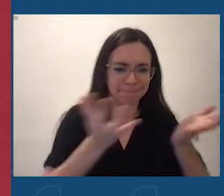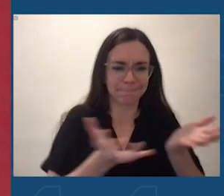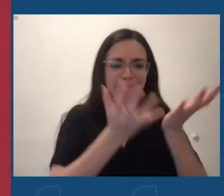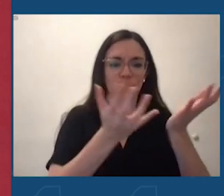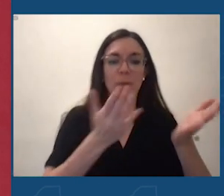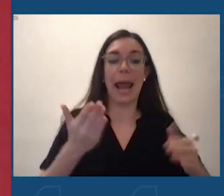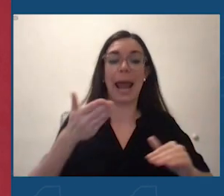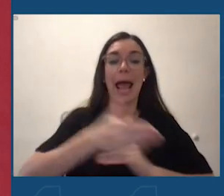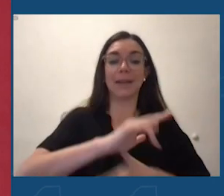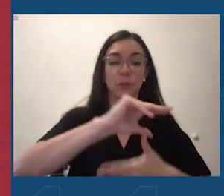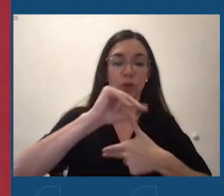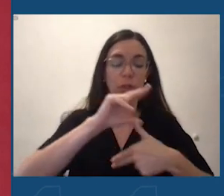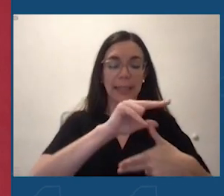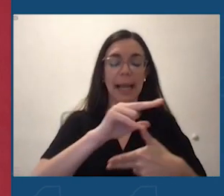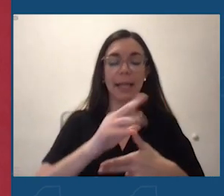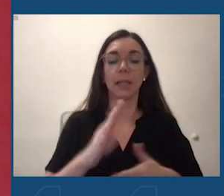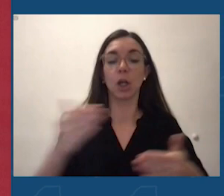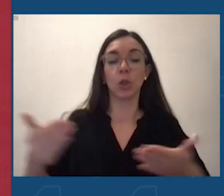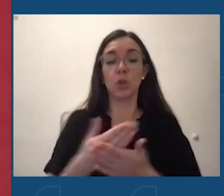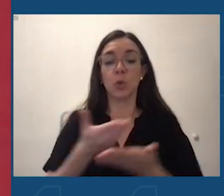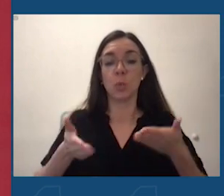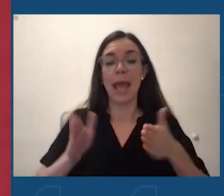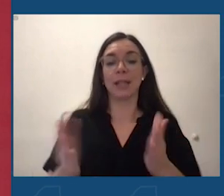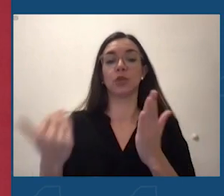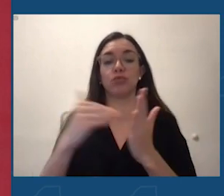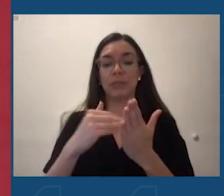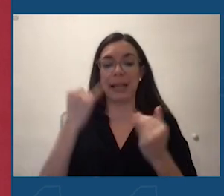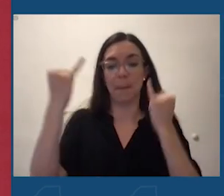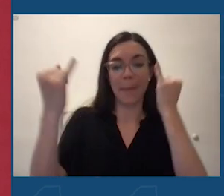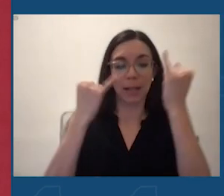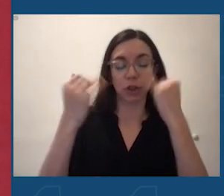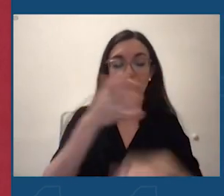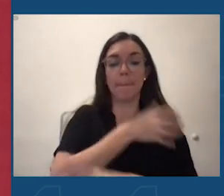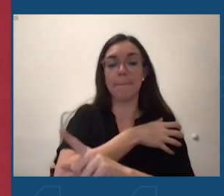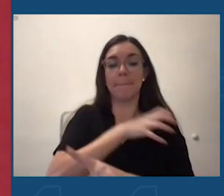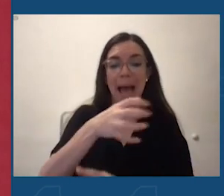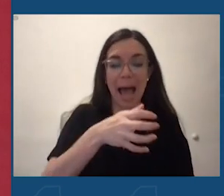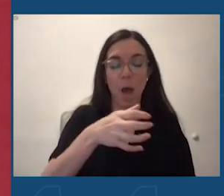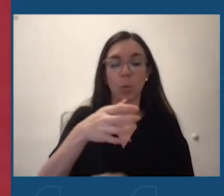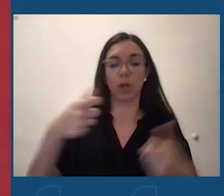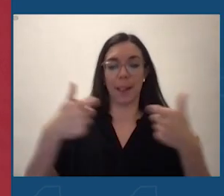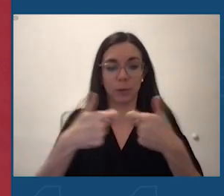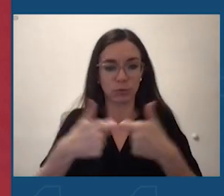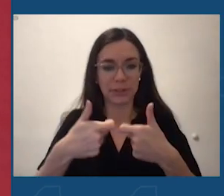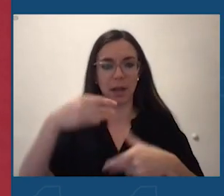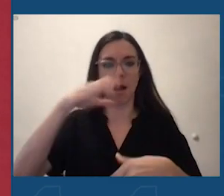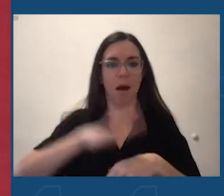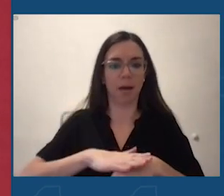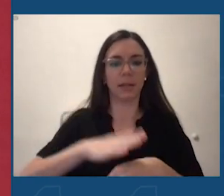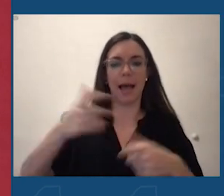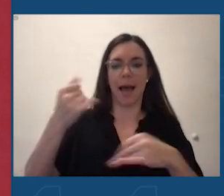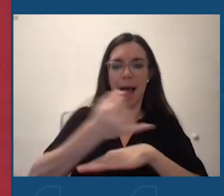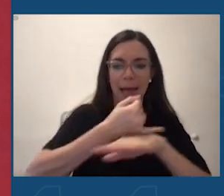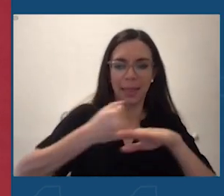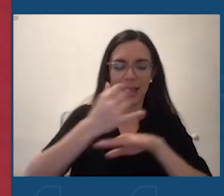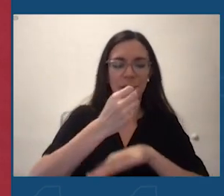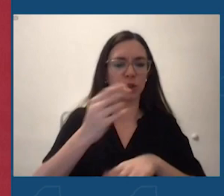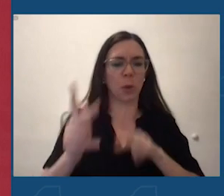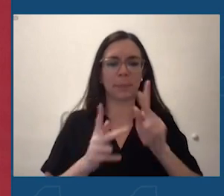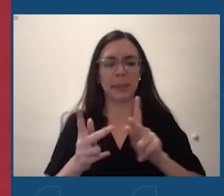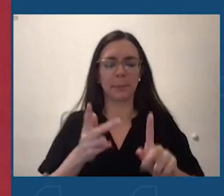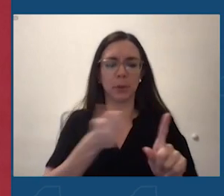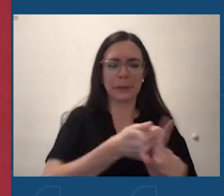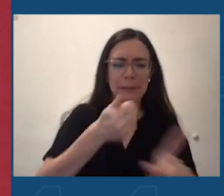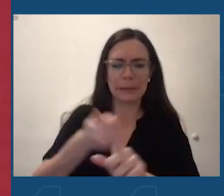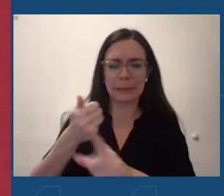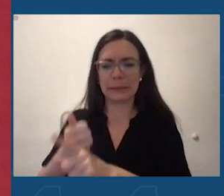reimagine power on this island so it's no longer being battered and people are left without power and literally